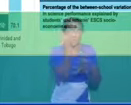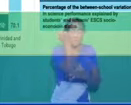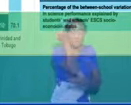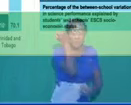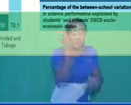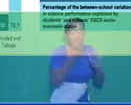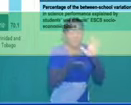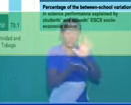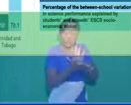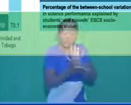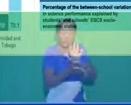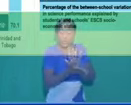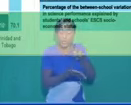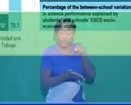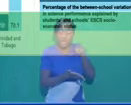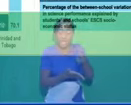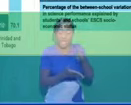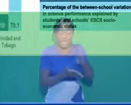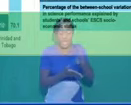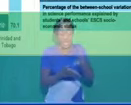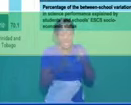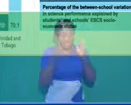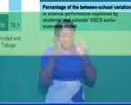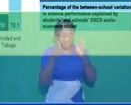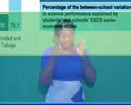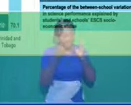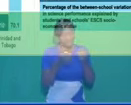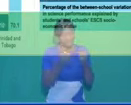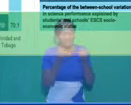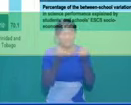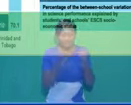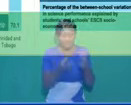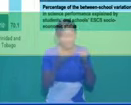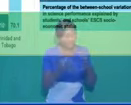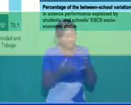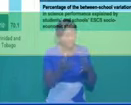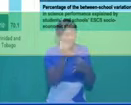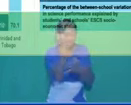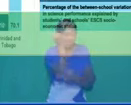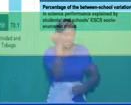the lower tier schools are concentrating poverty. Just like in Germany,